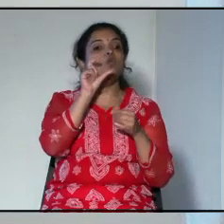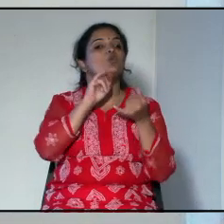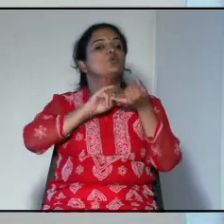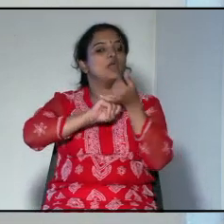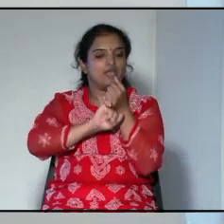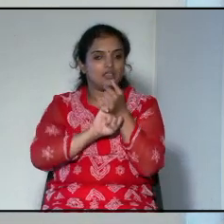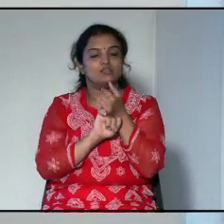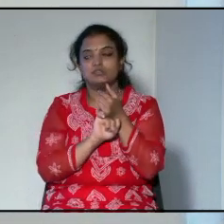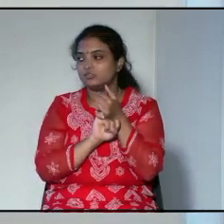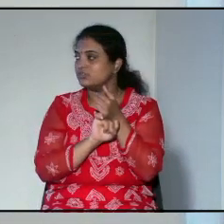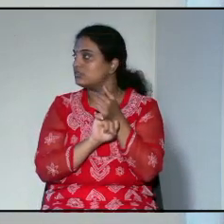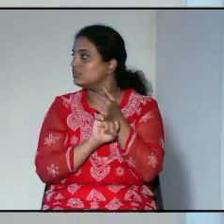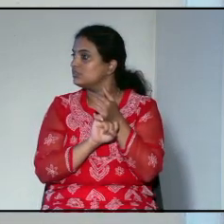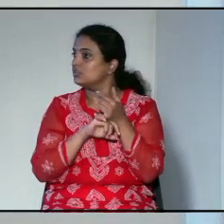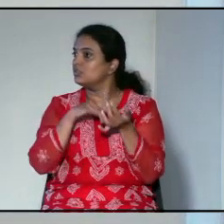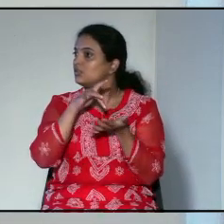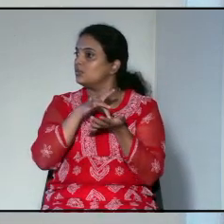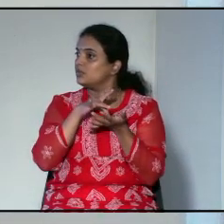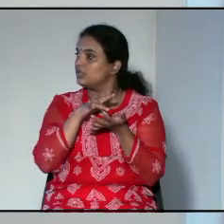okay.